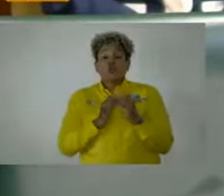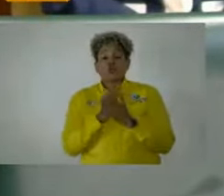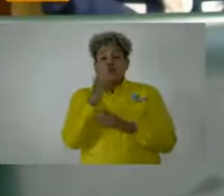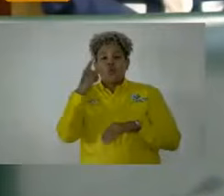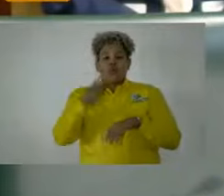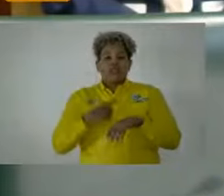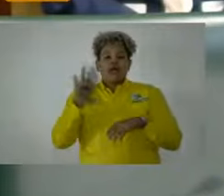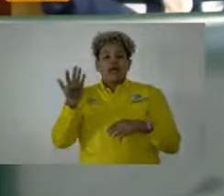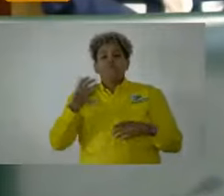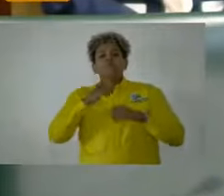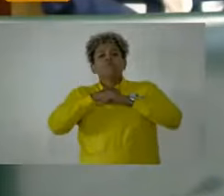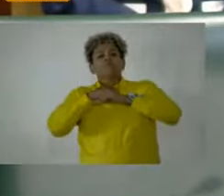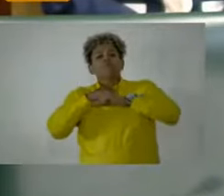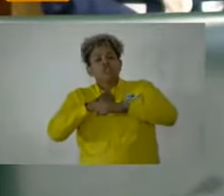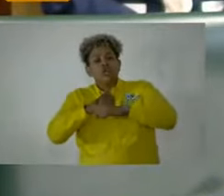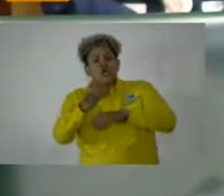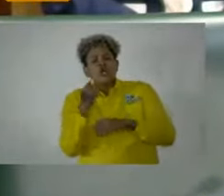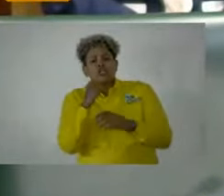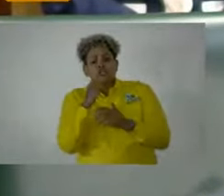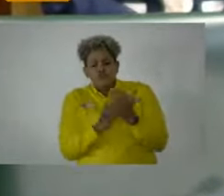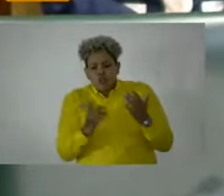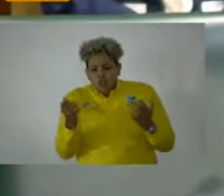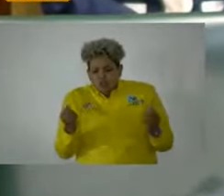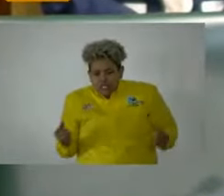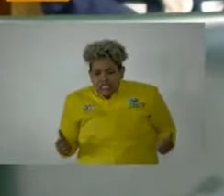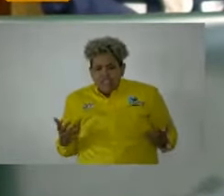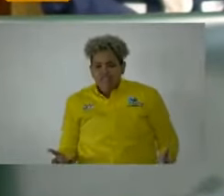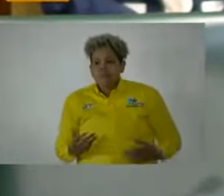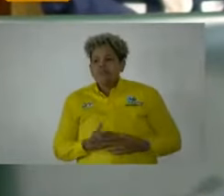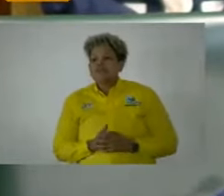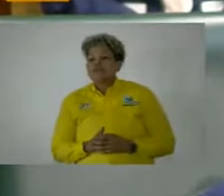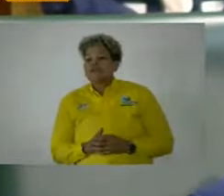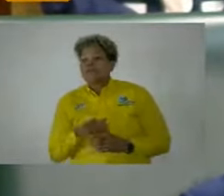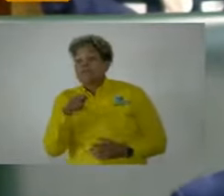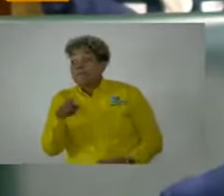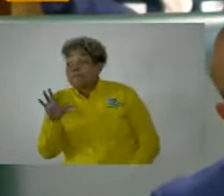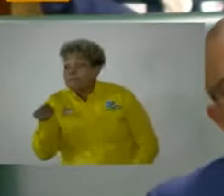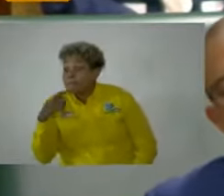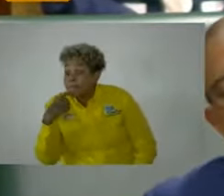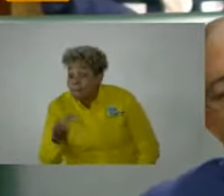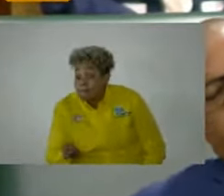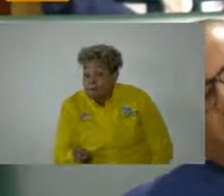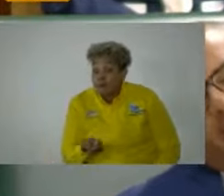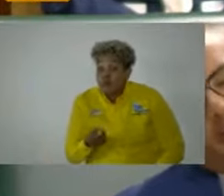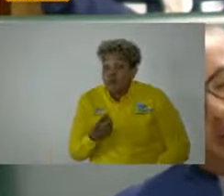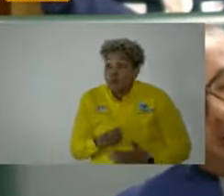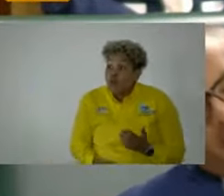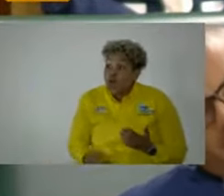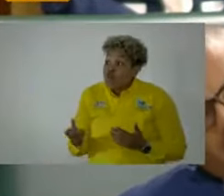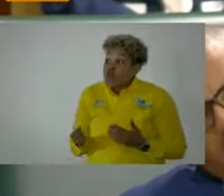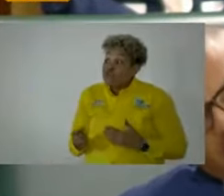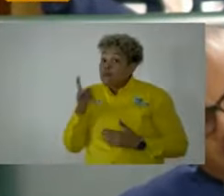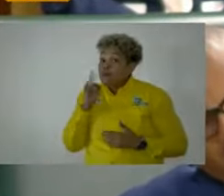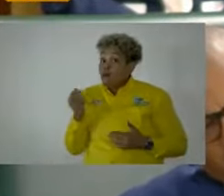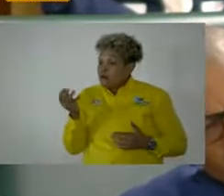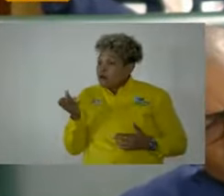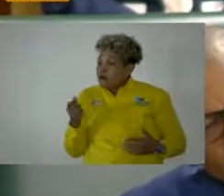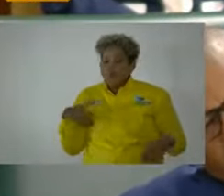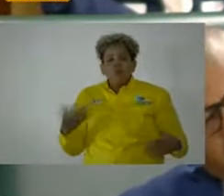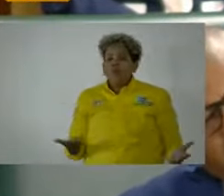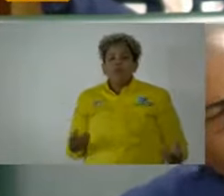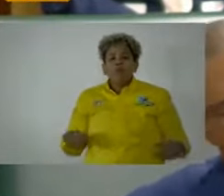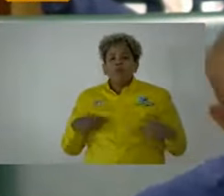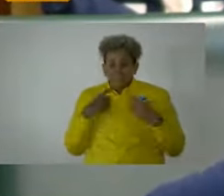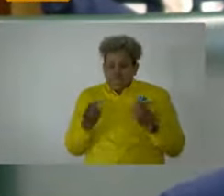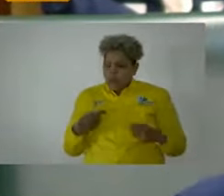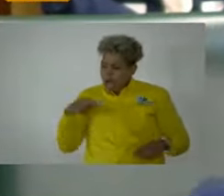one-off securitization of some receivables. He has not said what those receivables are. And